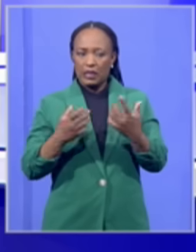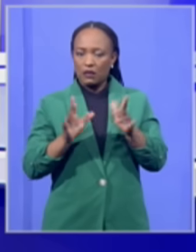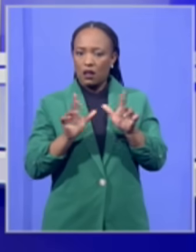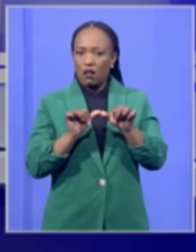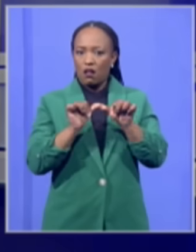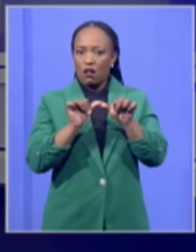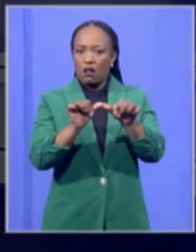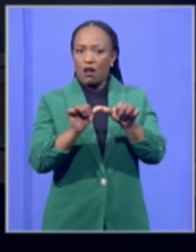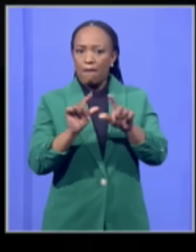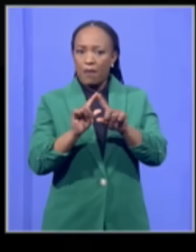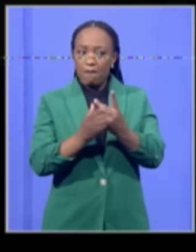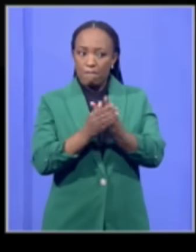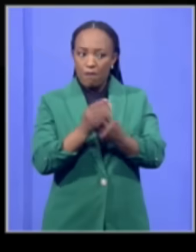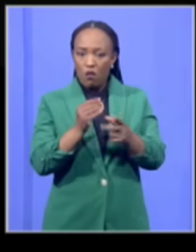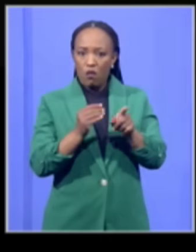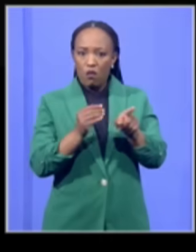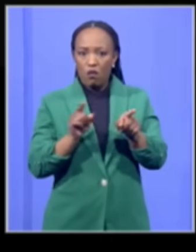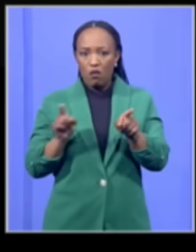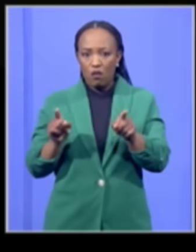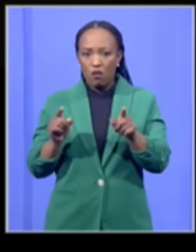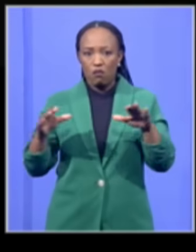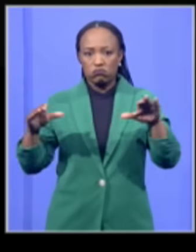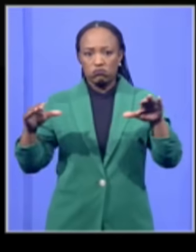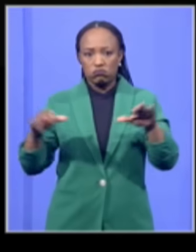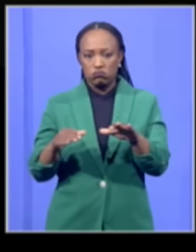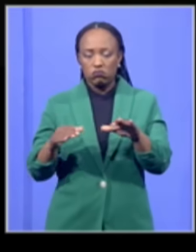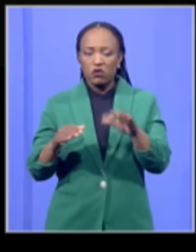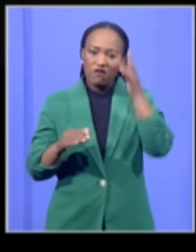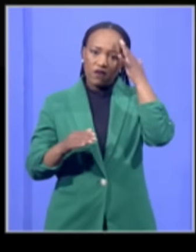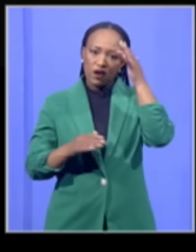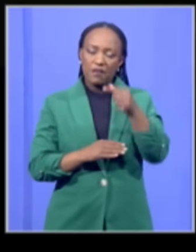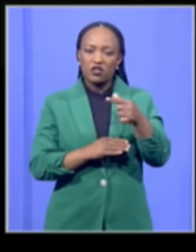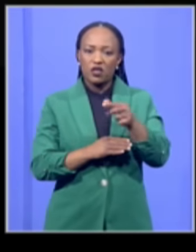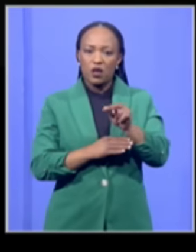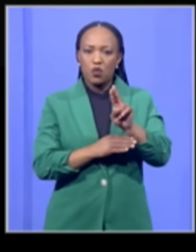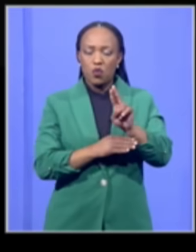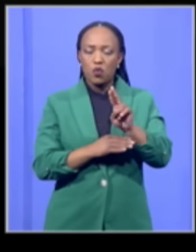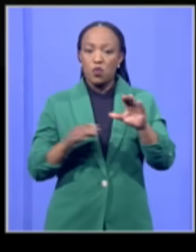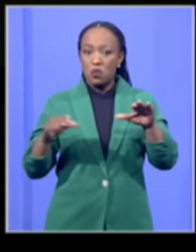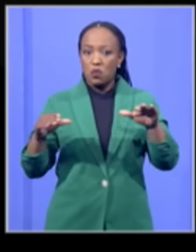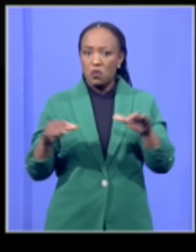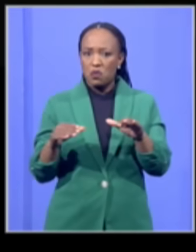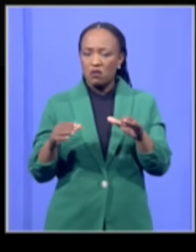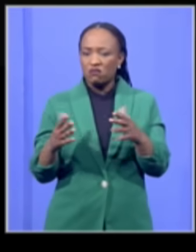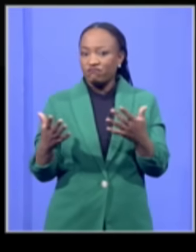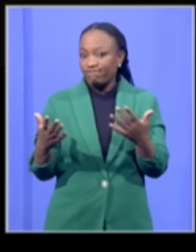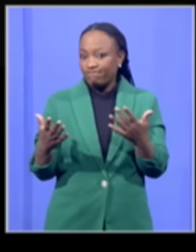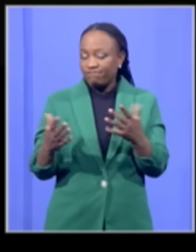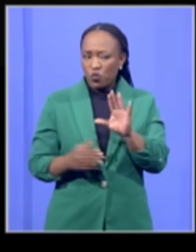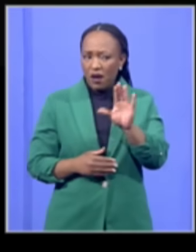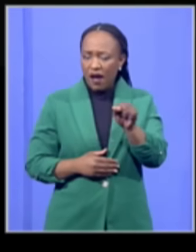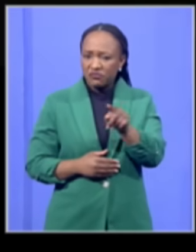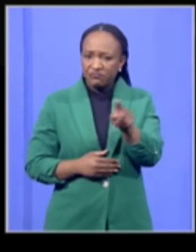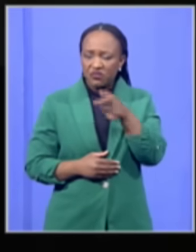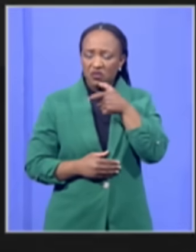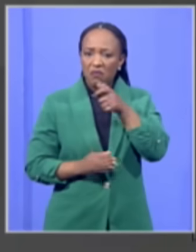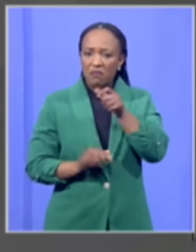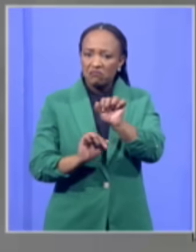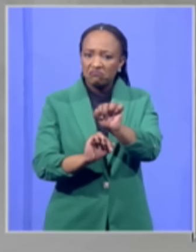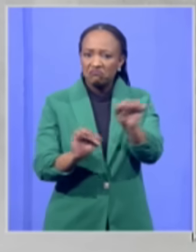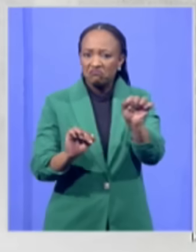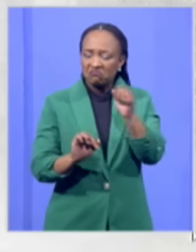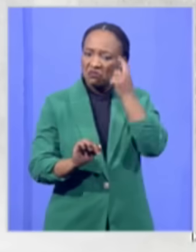ge bobedi le bole ka mmušong wa botee bja setšhaba goba GNU go mera botšiša gore na maikutlo a gagwe